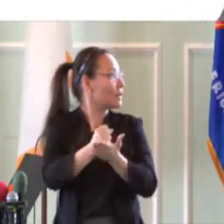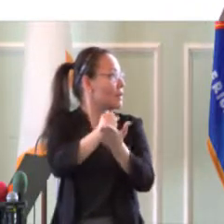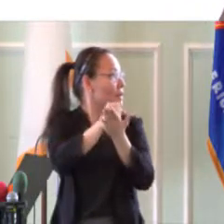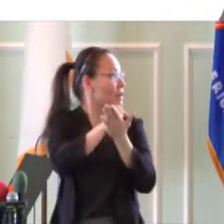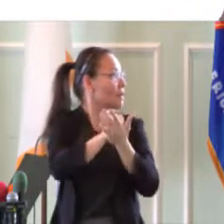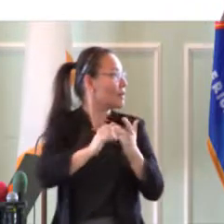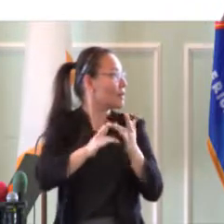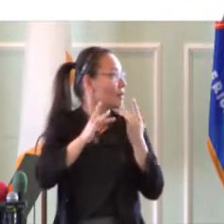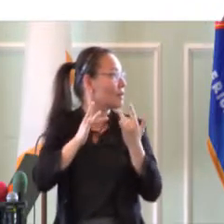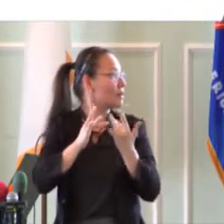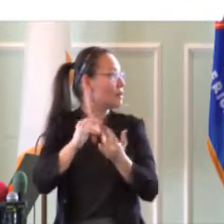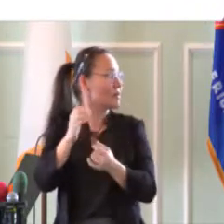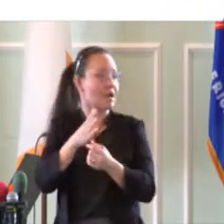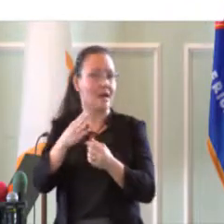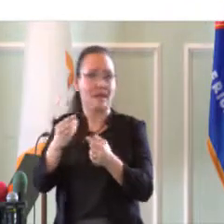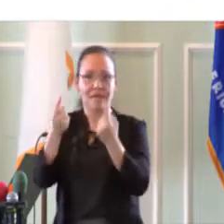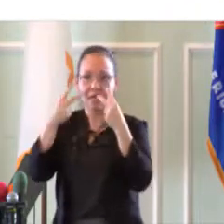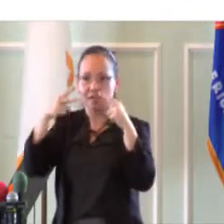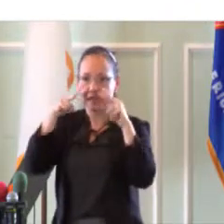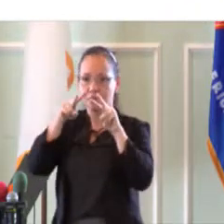saw